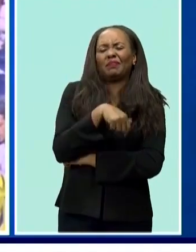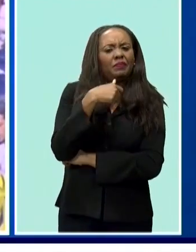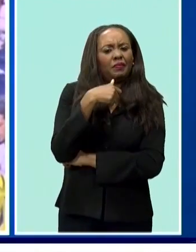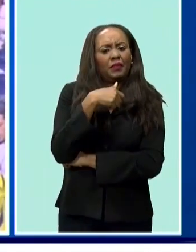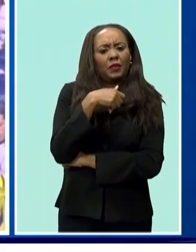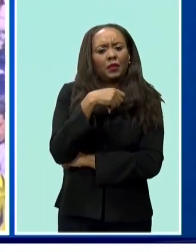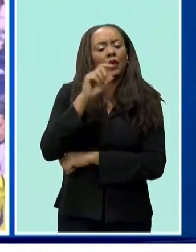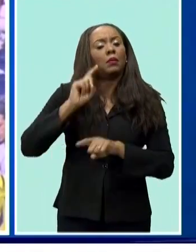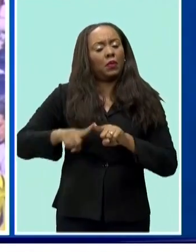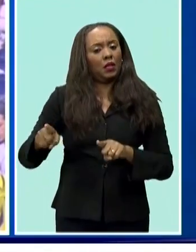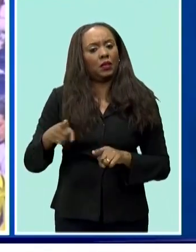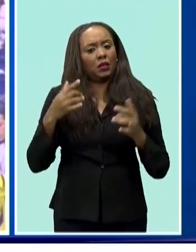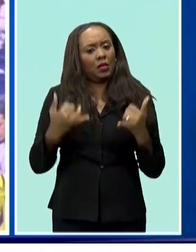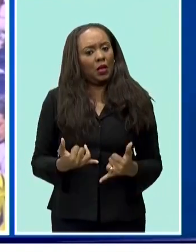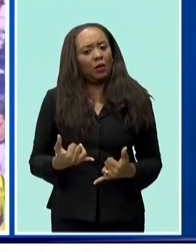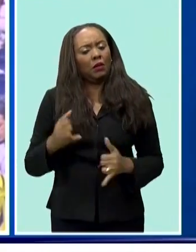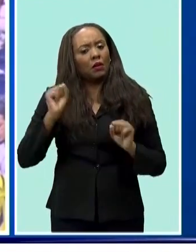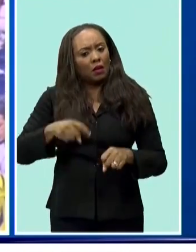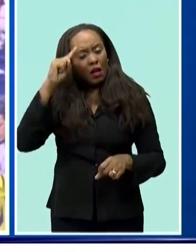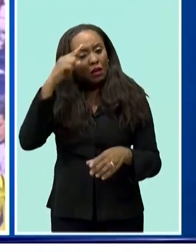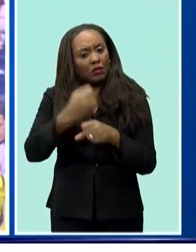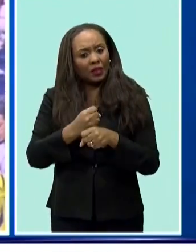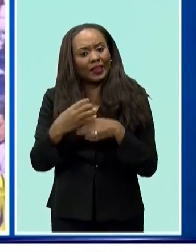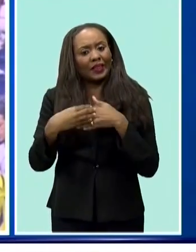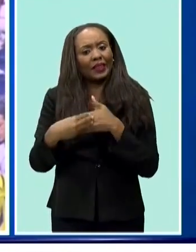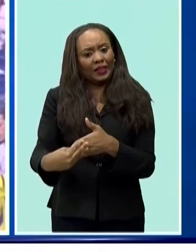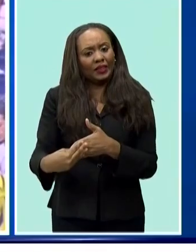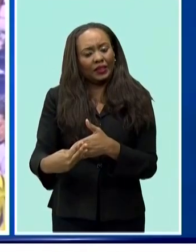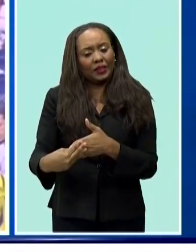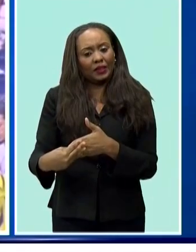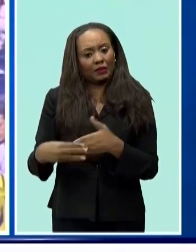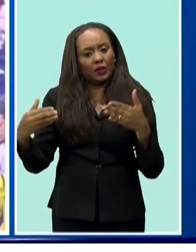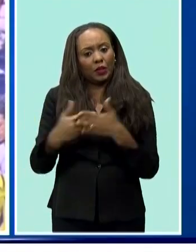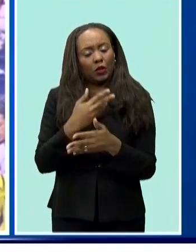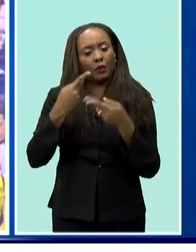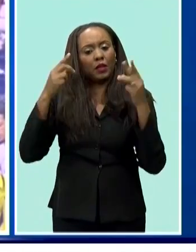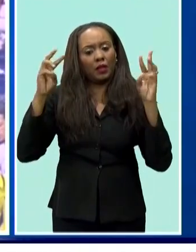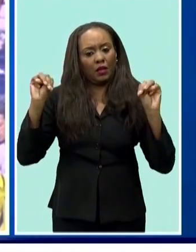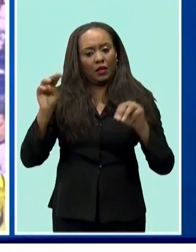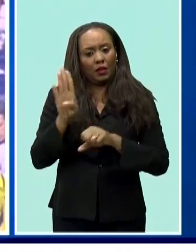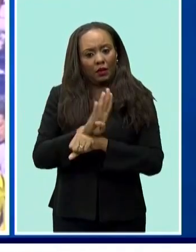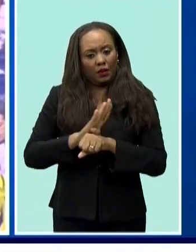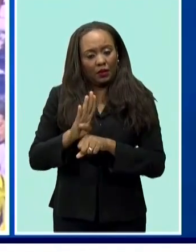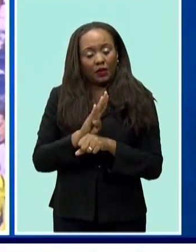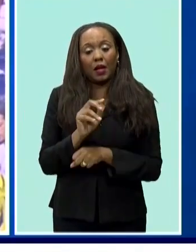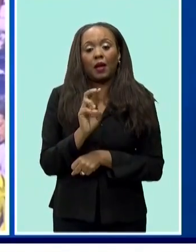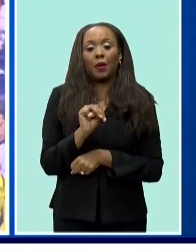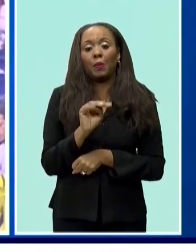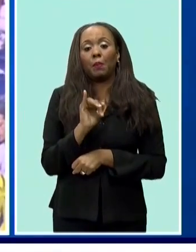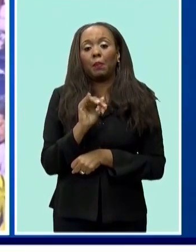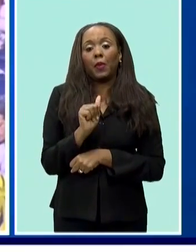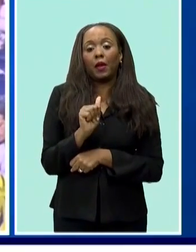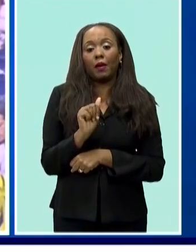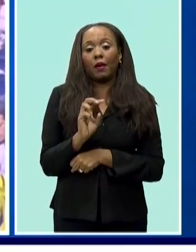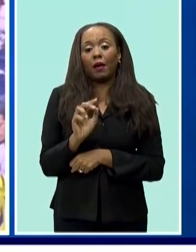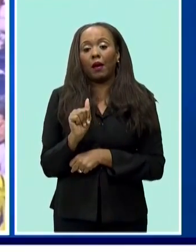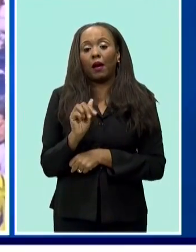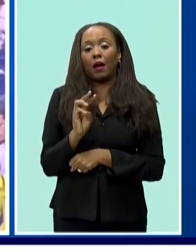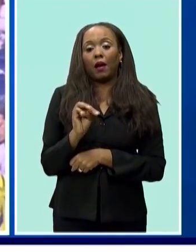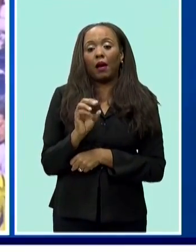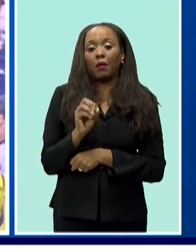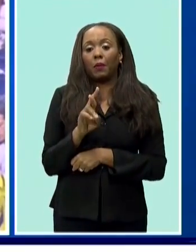can trust the leadership in as much now as we can trust the leadership of the new Prime Minister of Barbados, Ms. Mia Moore-Motley.